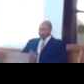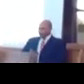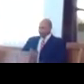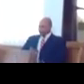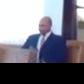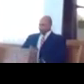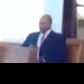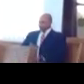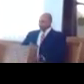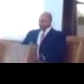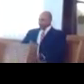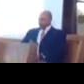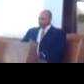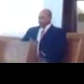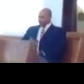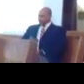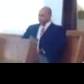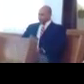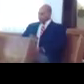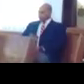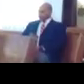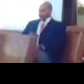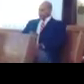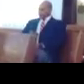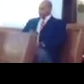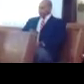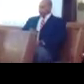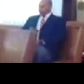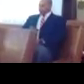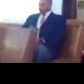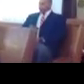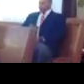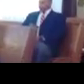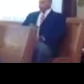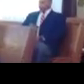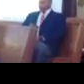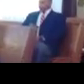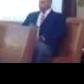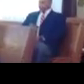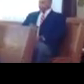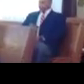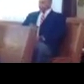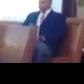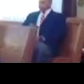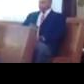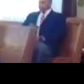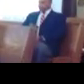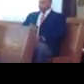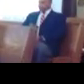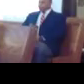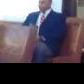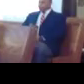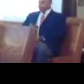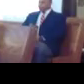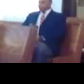First, thanks that, so thanks, most importantly, the community, not here, but everybody that's been involved with this. It's kind